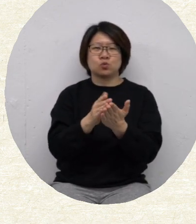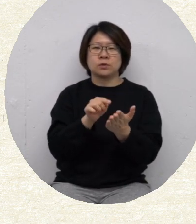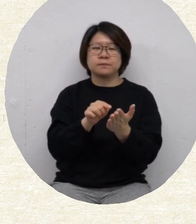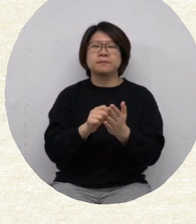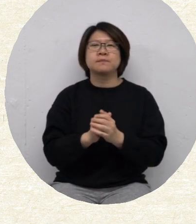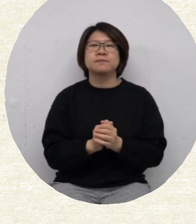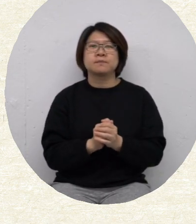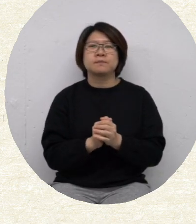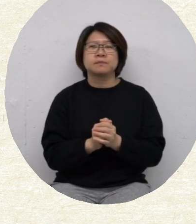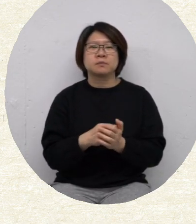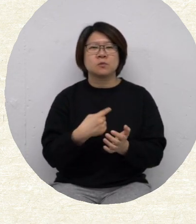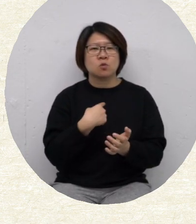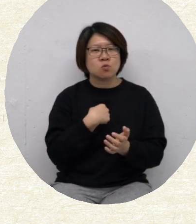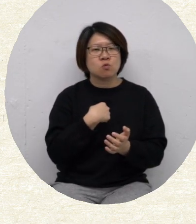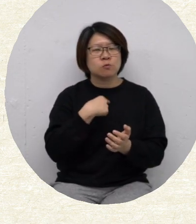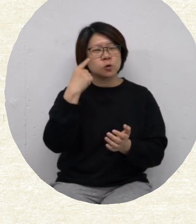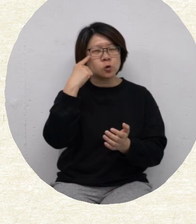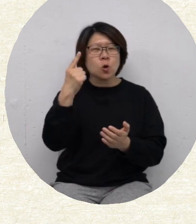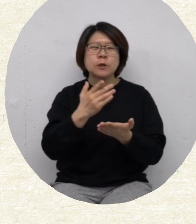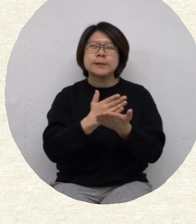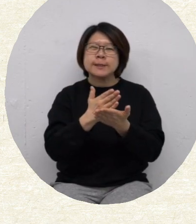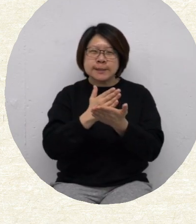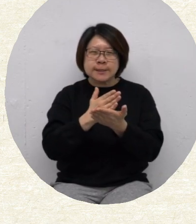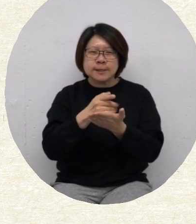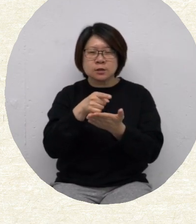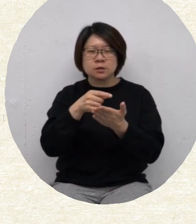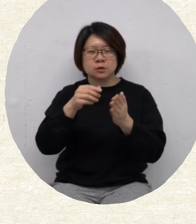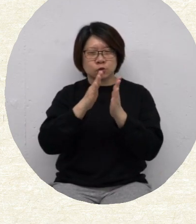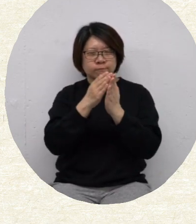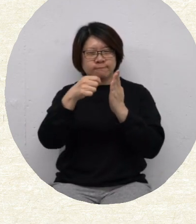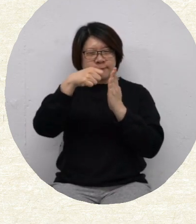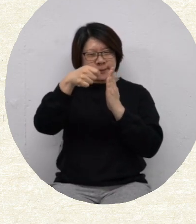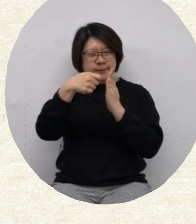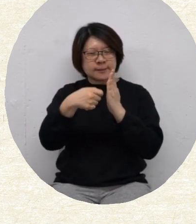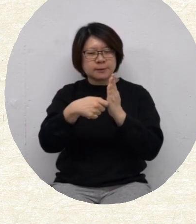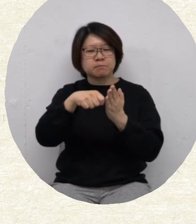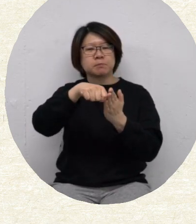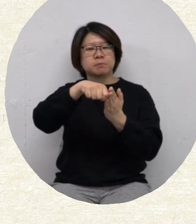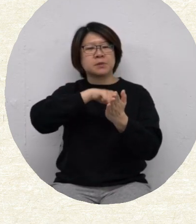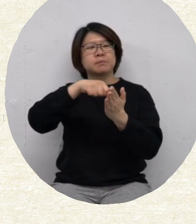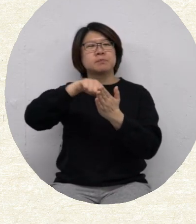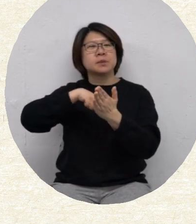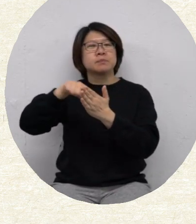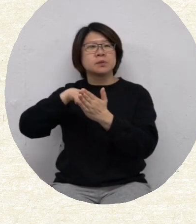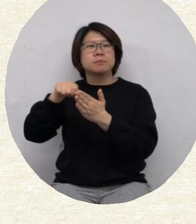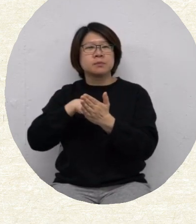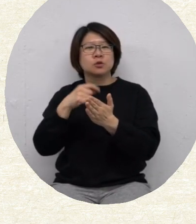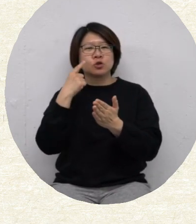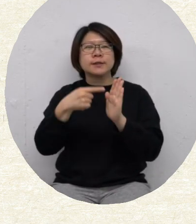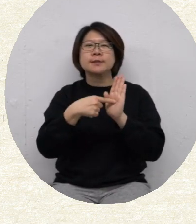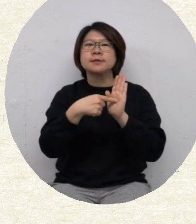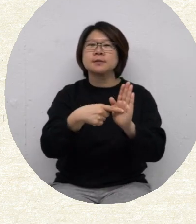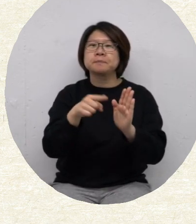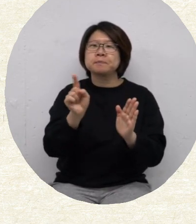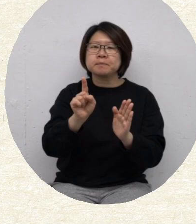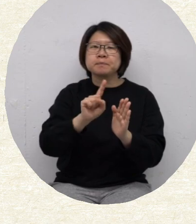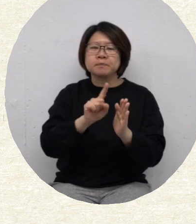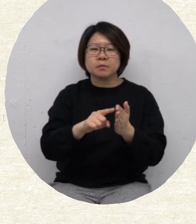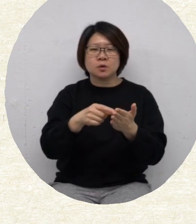This set of 4 prints titled The 4 Seasons is also inspired by the images of the traditional woodblock printed